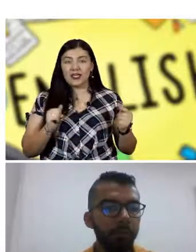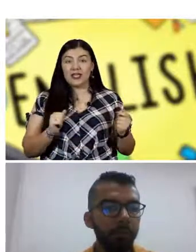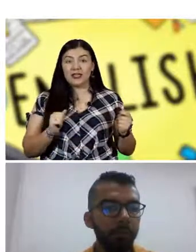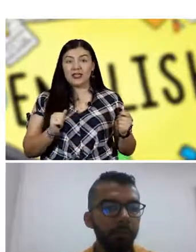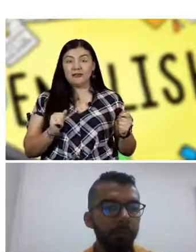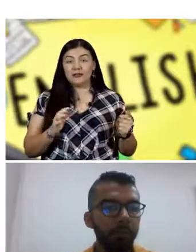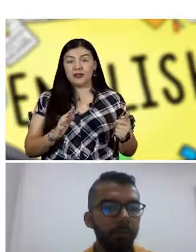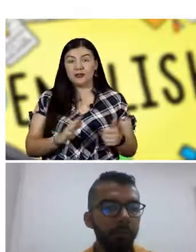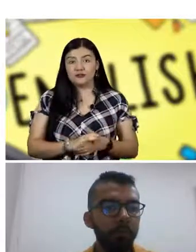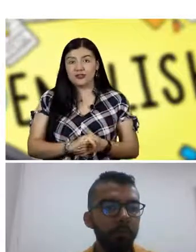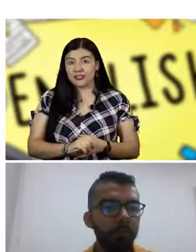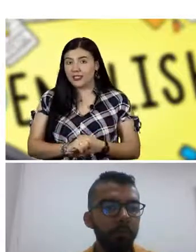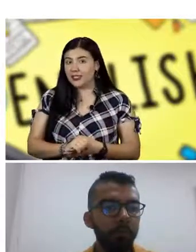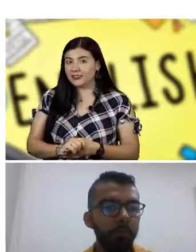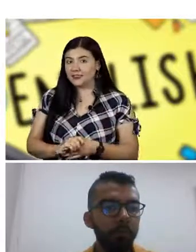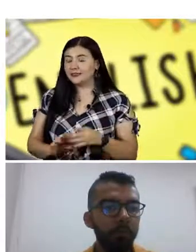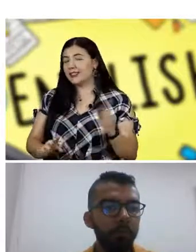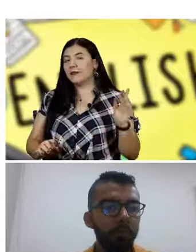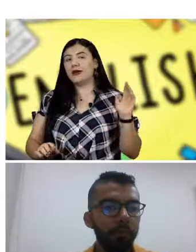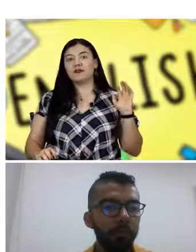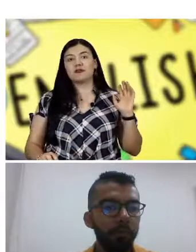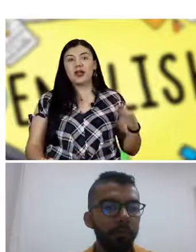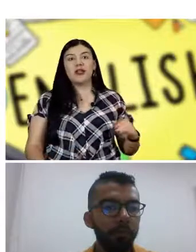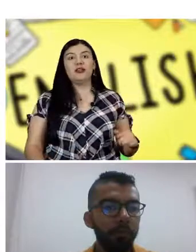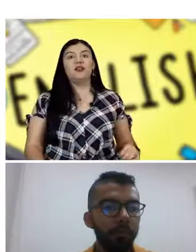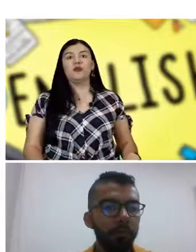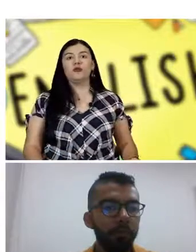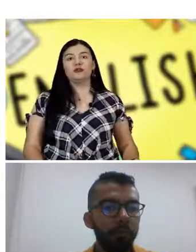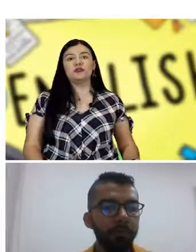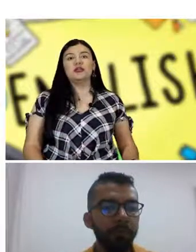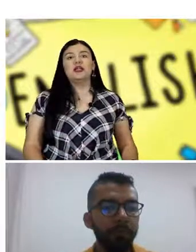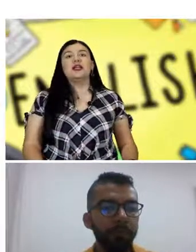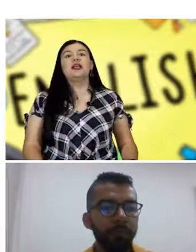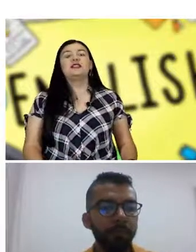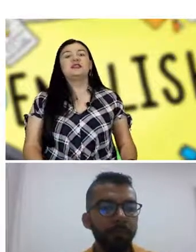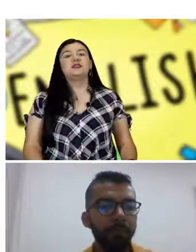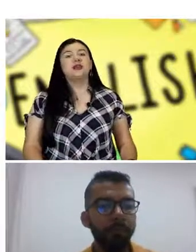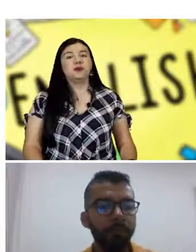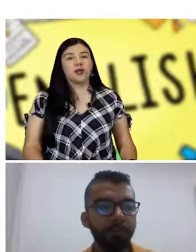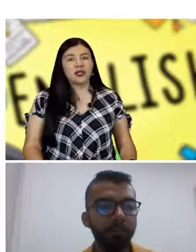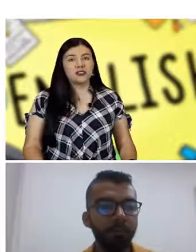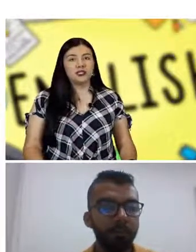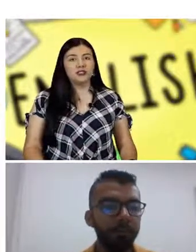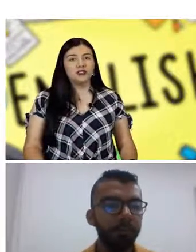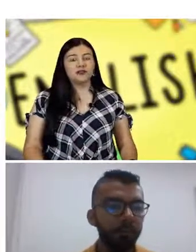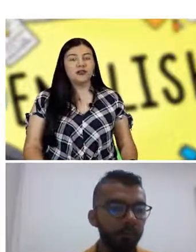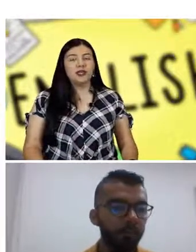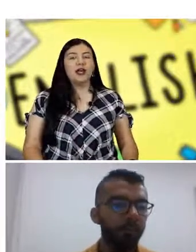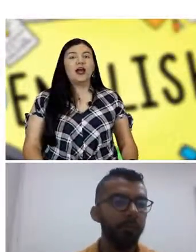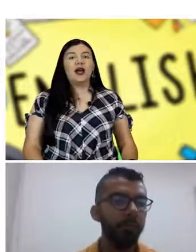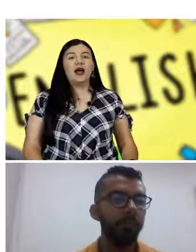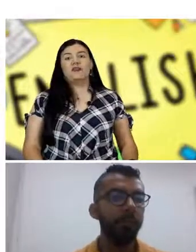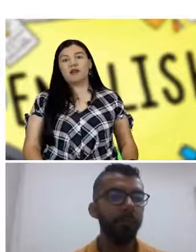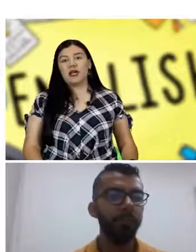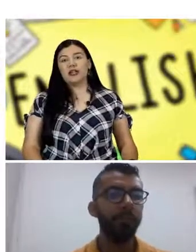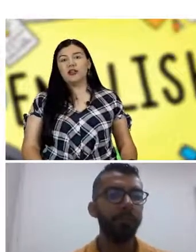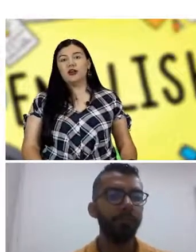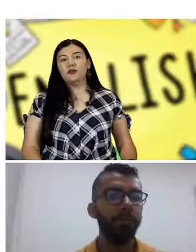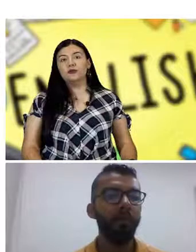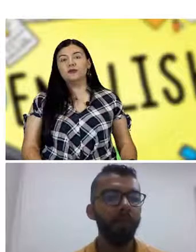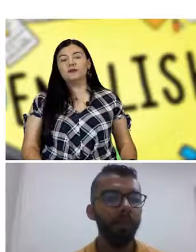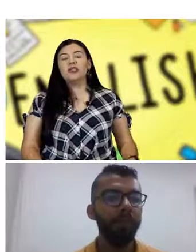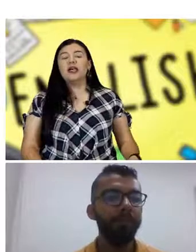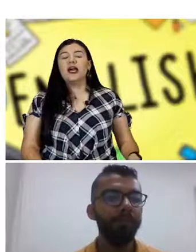allí limpiándonos nuestra nariz. Se llama runny nose. Listen to the pronunciation. A